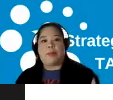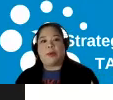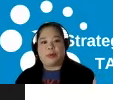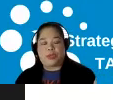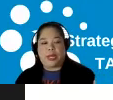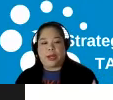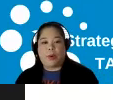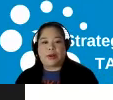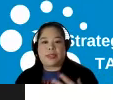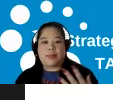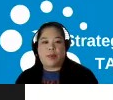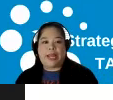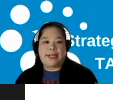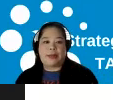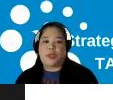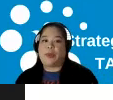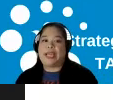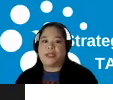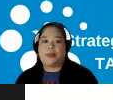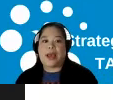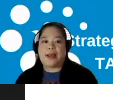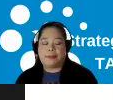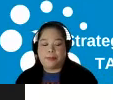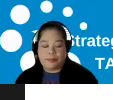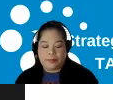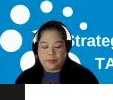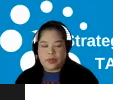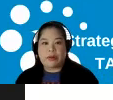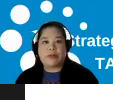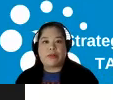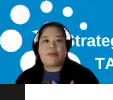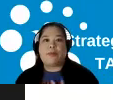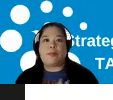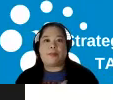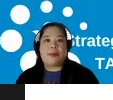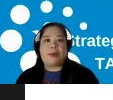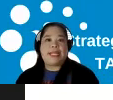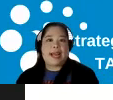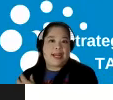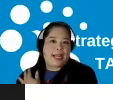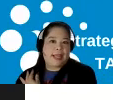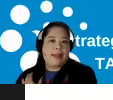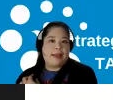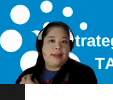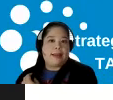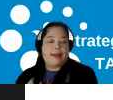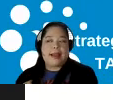community-wide approach? Like, what are some of the ways in which we can do that? So I don't know if maybe Wendy had